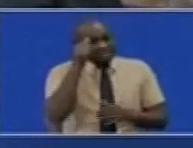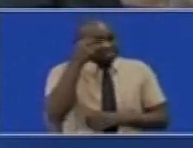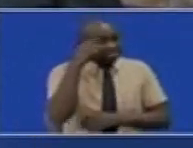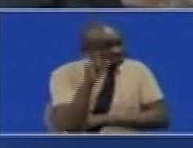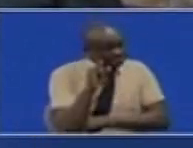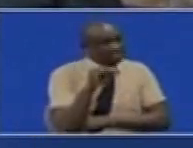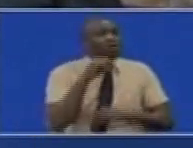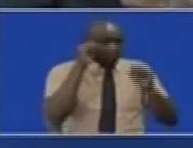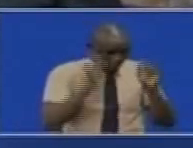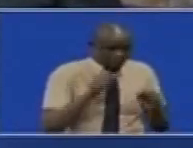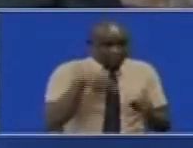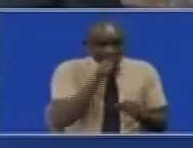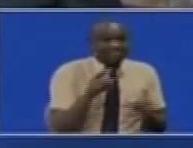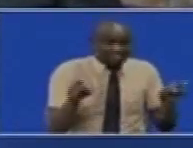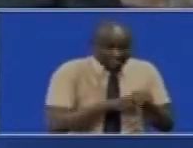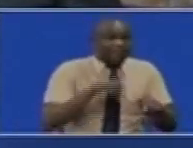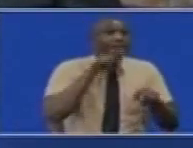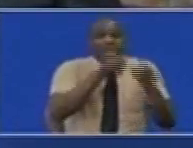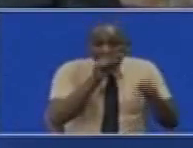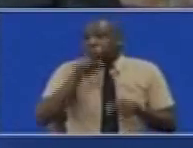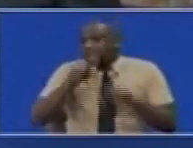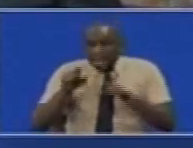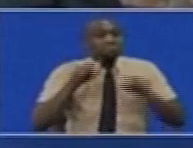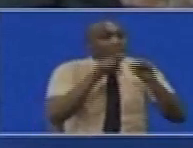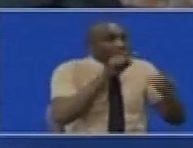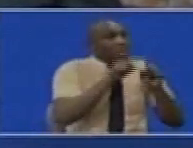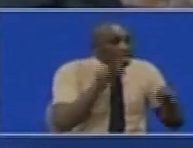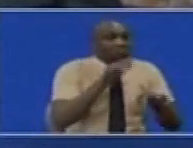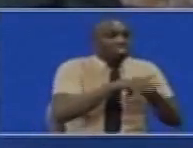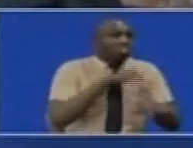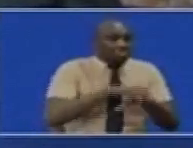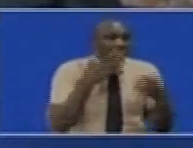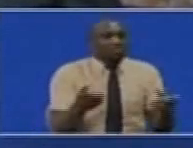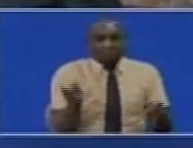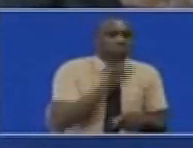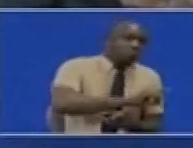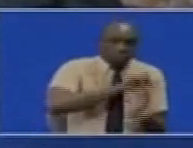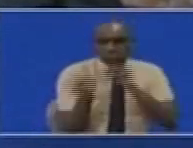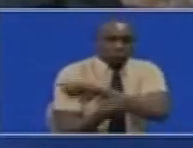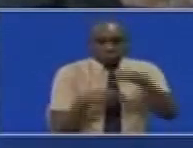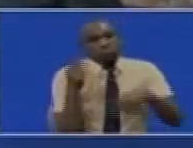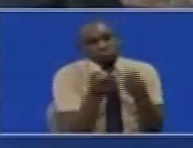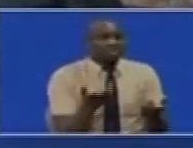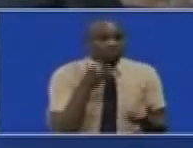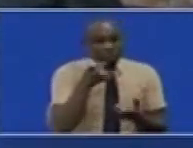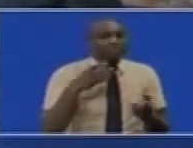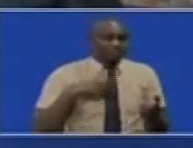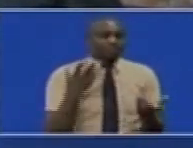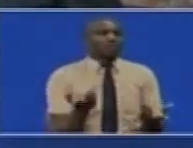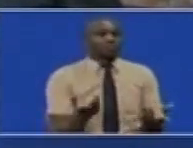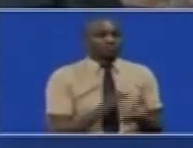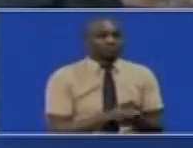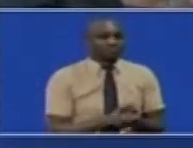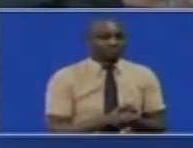that, again, it doesn't go back to the blame game of shifting the ball and saying in the back it's a different agency that's letting the war on corruption